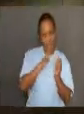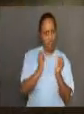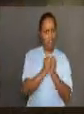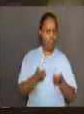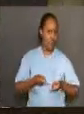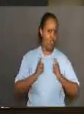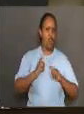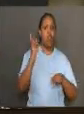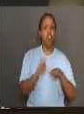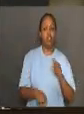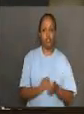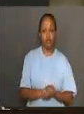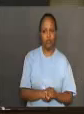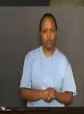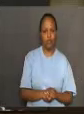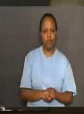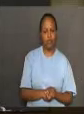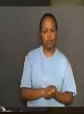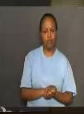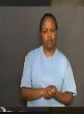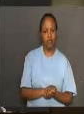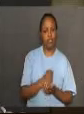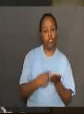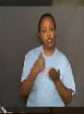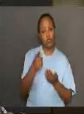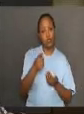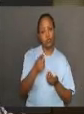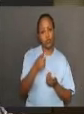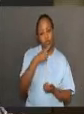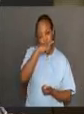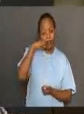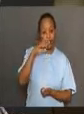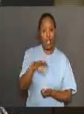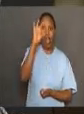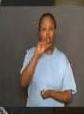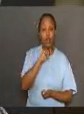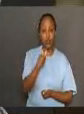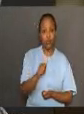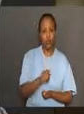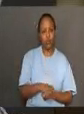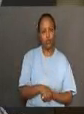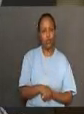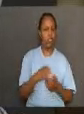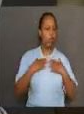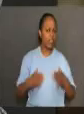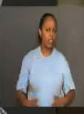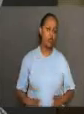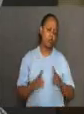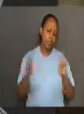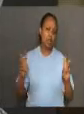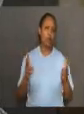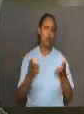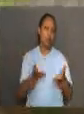others. When they have not had a supply of the drug, their bodies crave